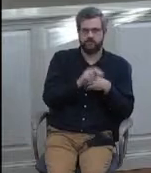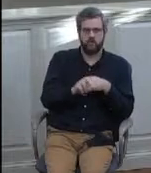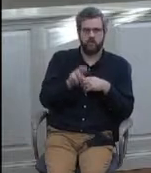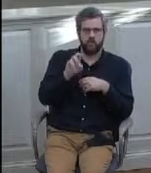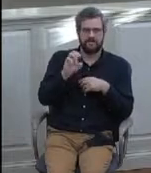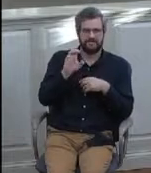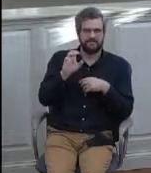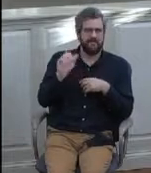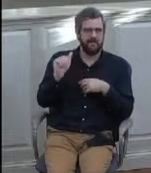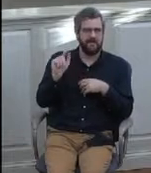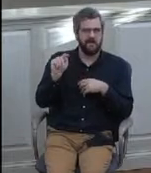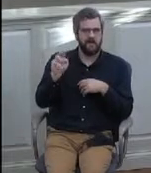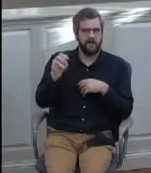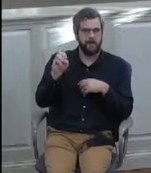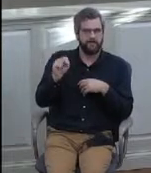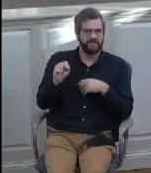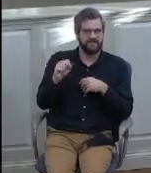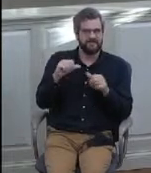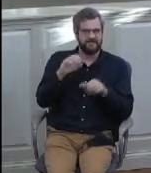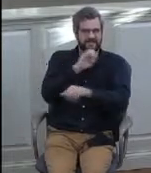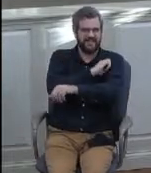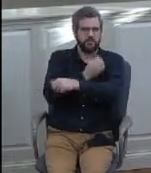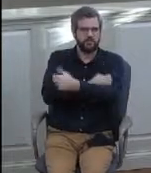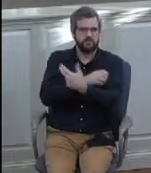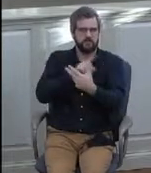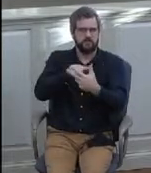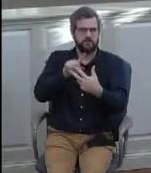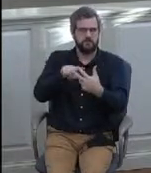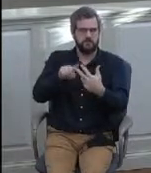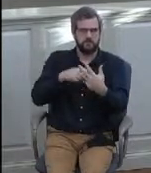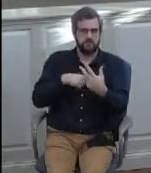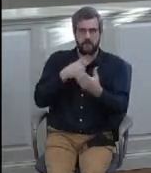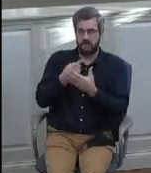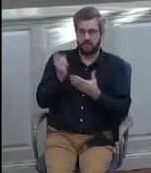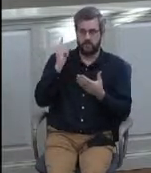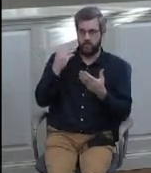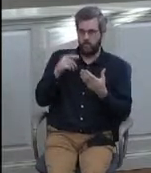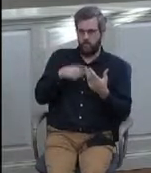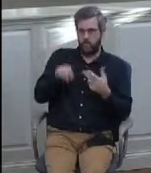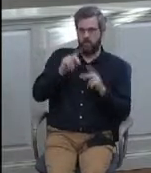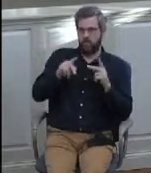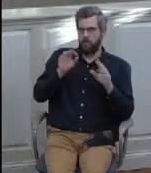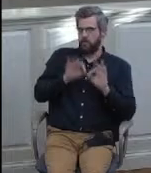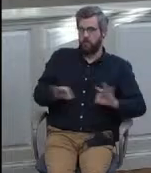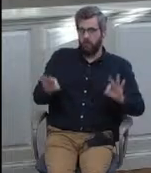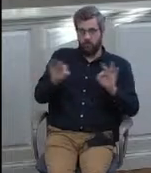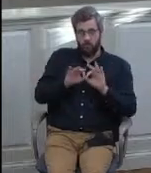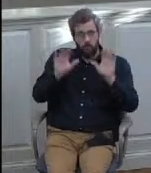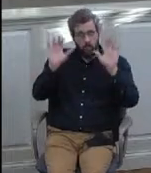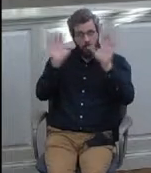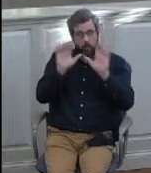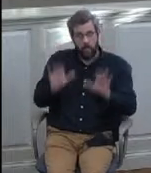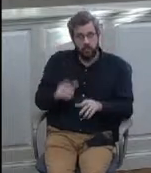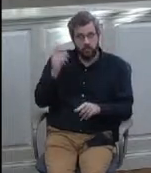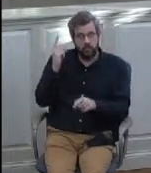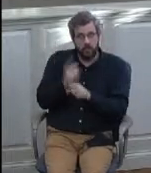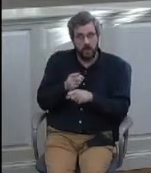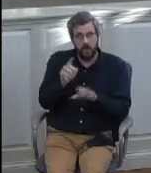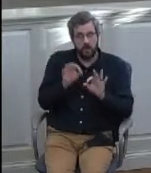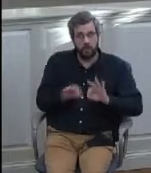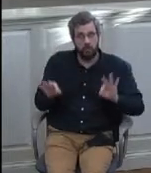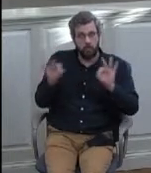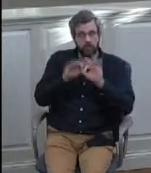Energy. This past week reminded us again of why those people are needed for all of us. It's an